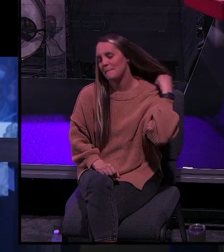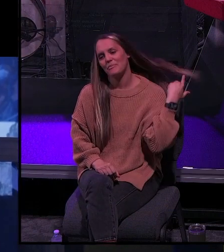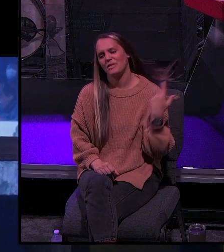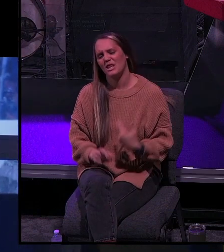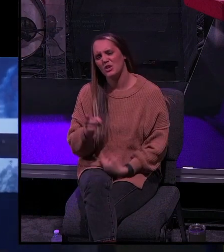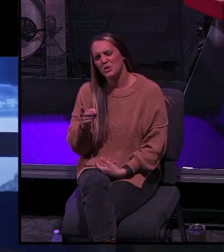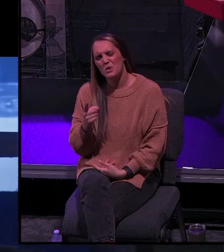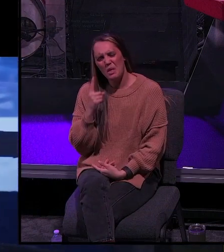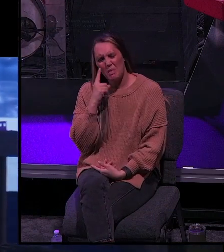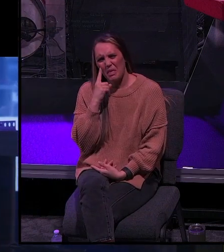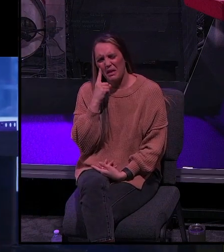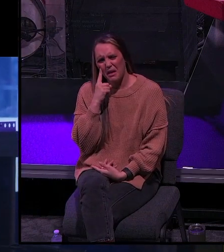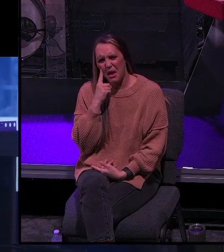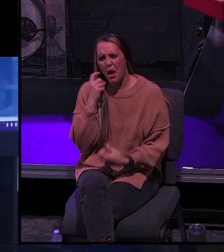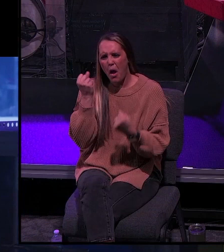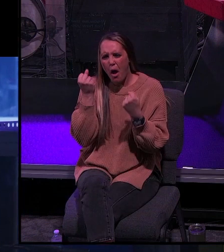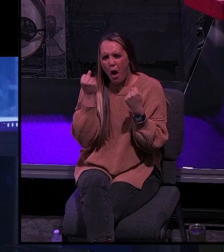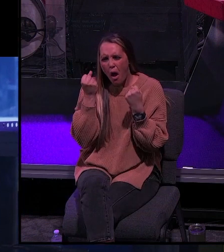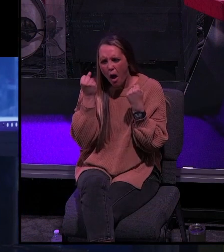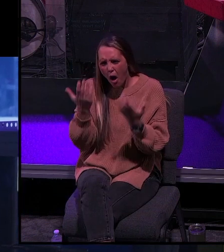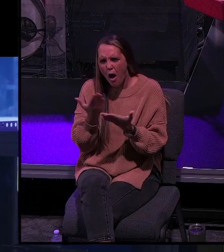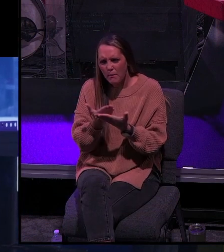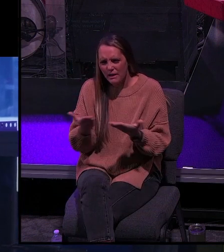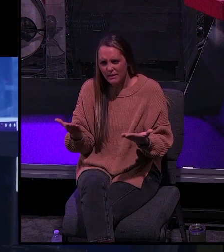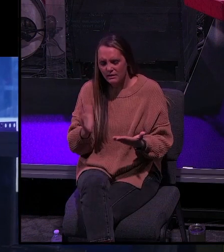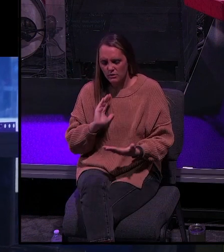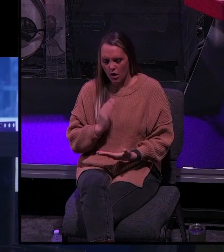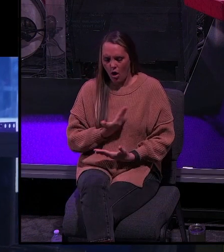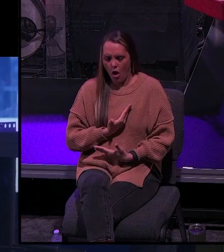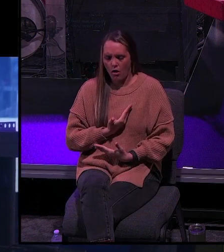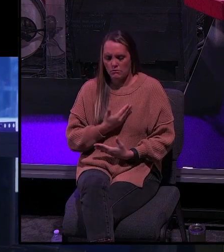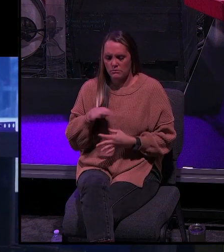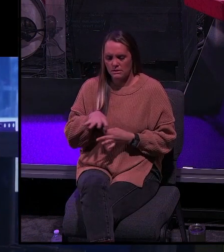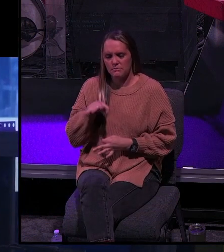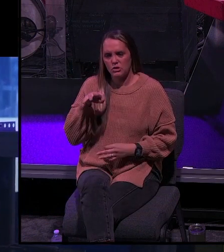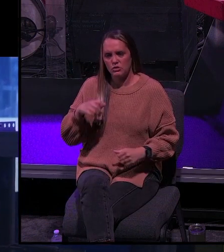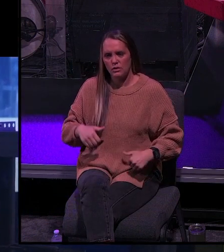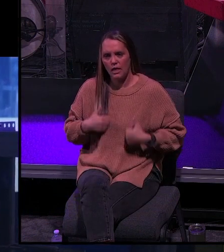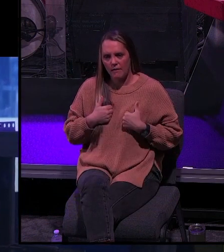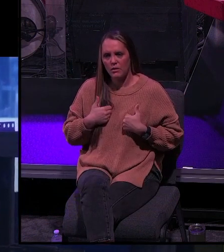Have you ever thought, how many things in our spiritual life, I wonder, could